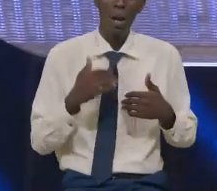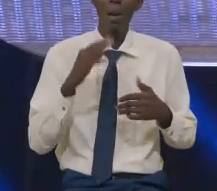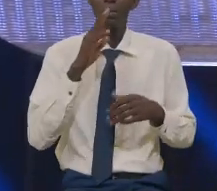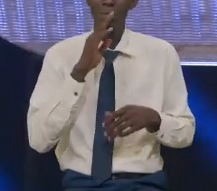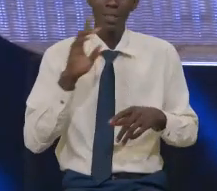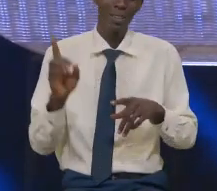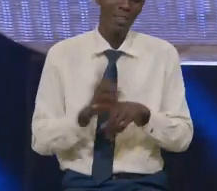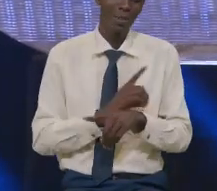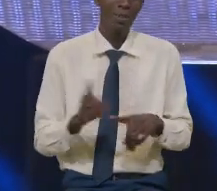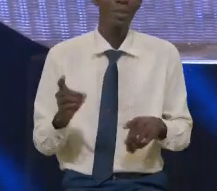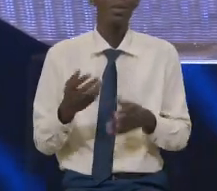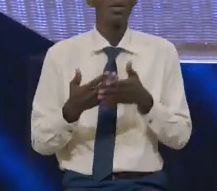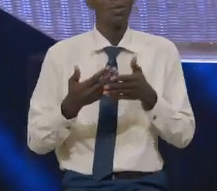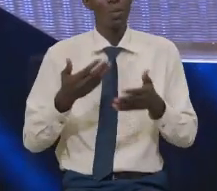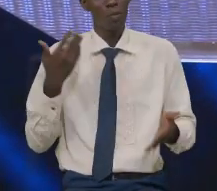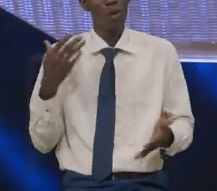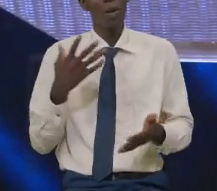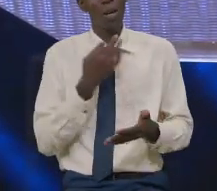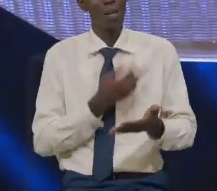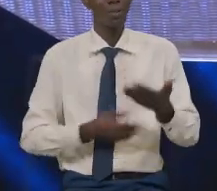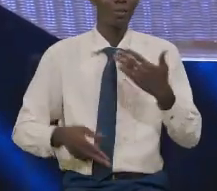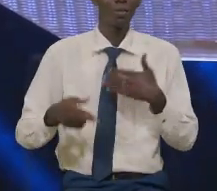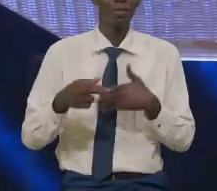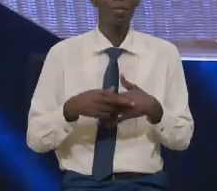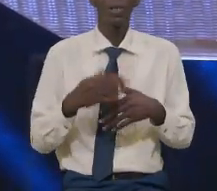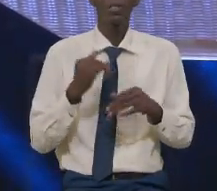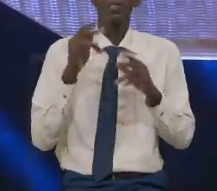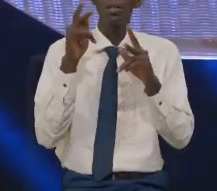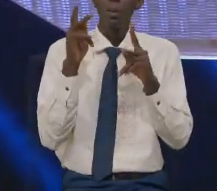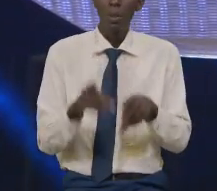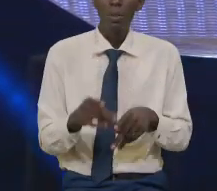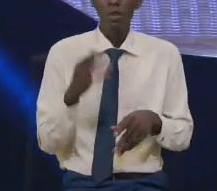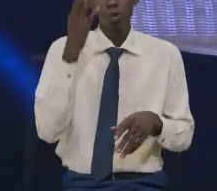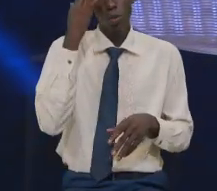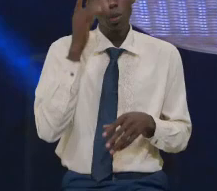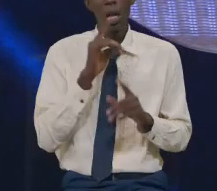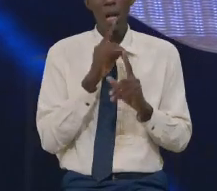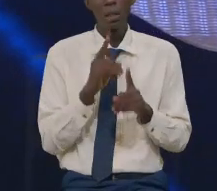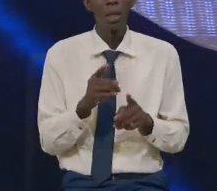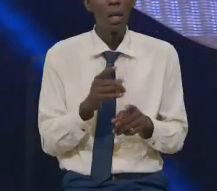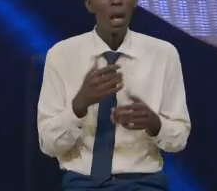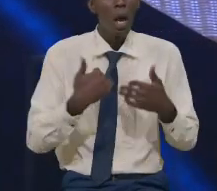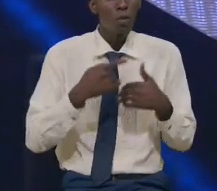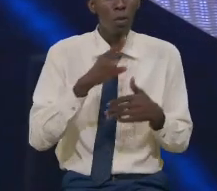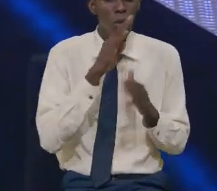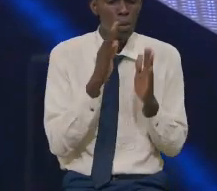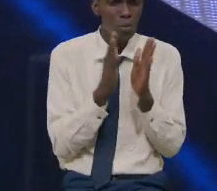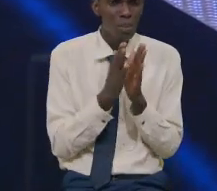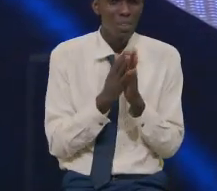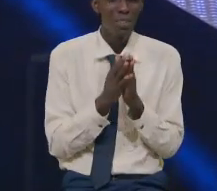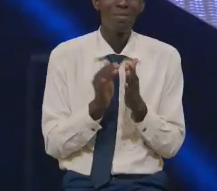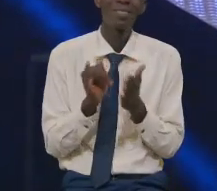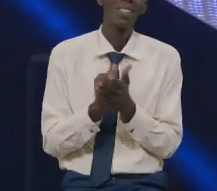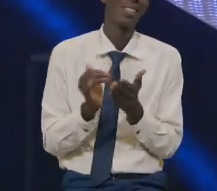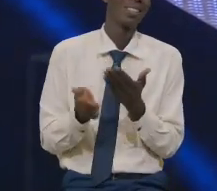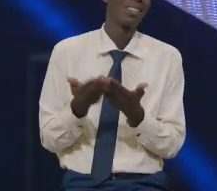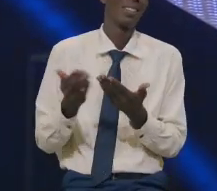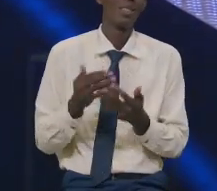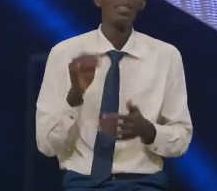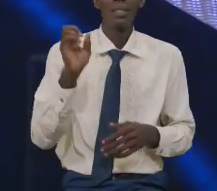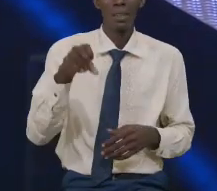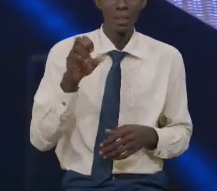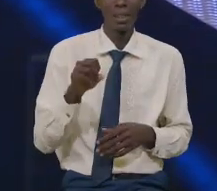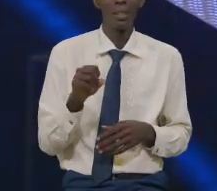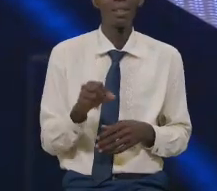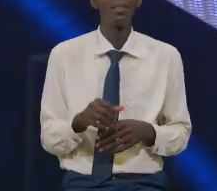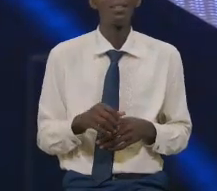wants restoration. And he knows the right answer. Have you been praying? That's suggestive. Already you